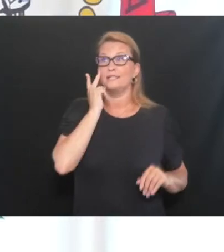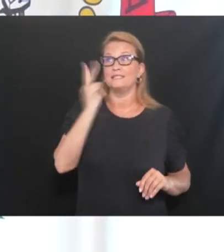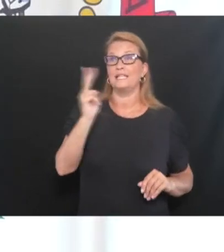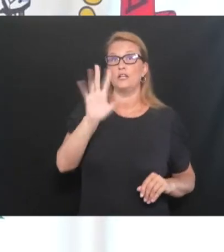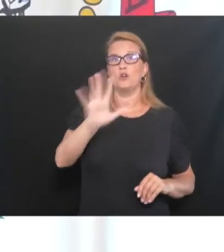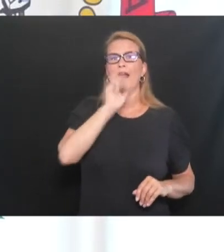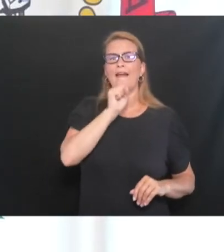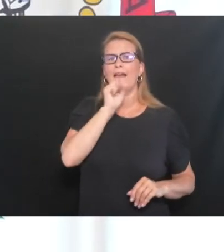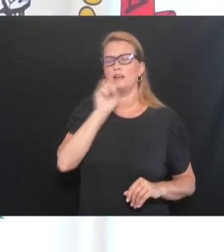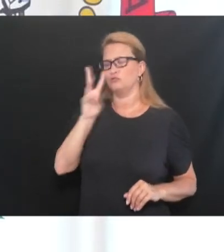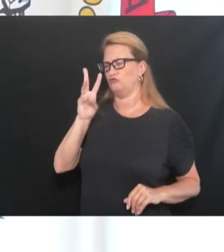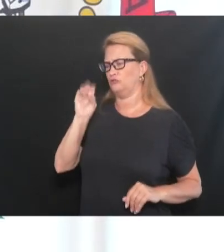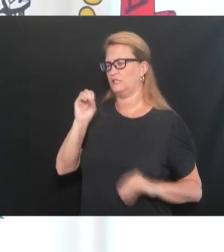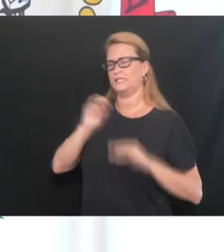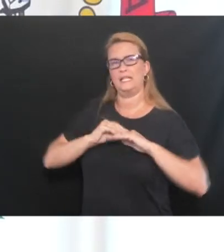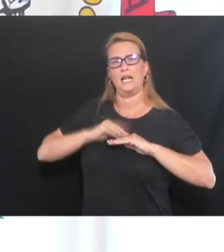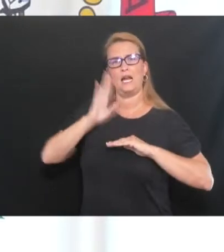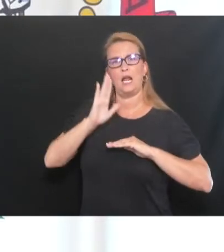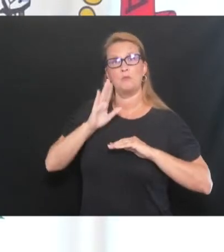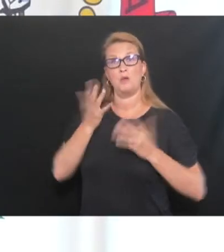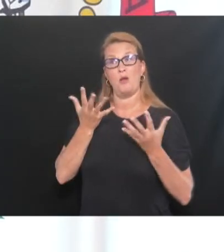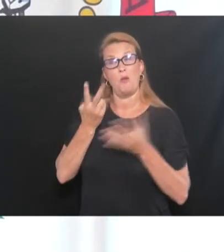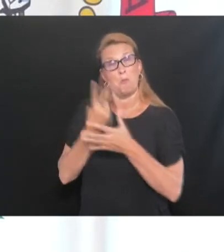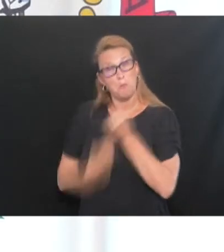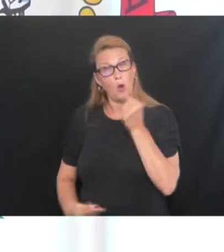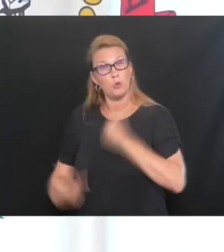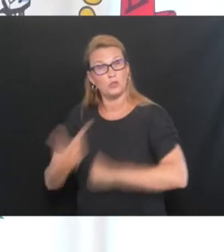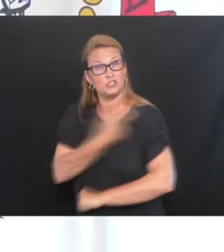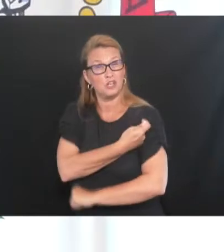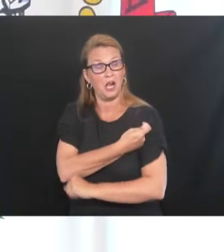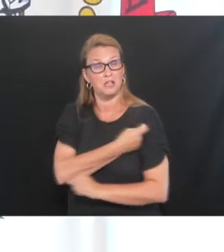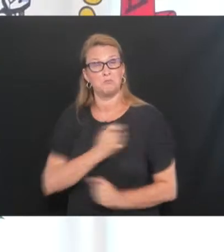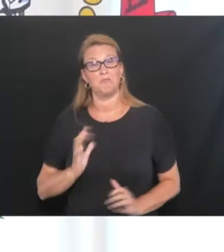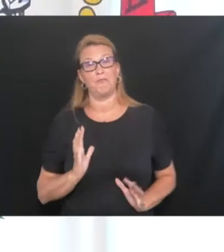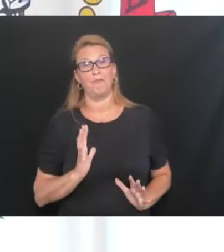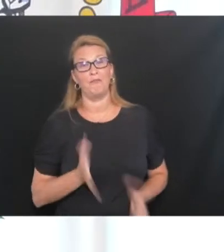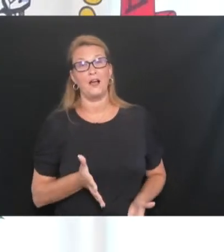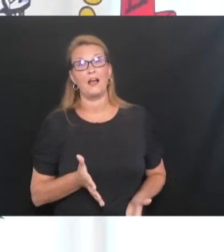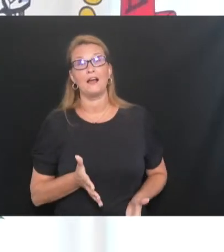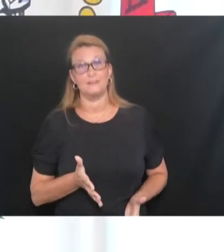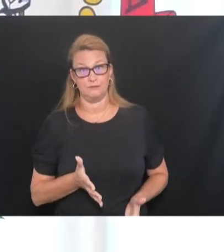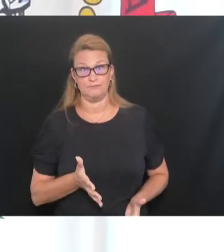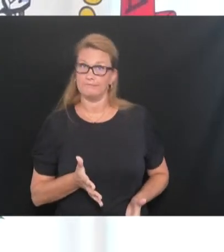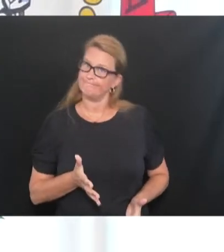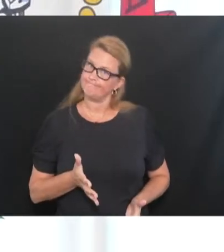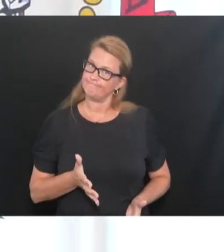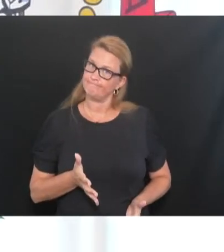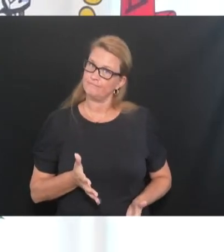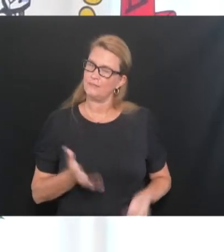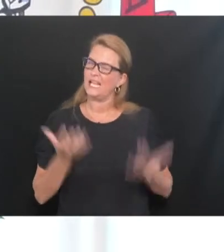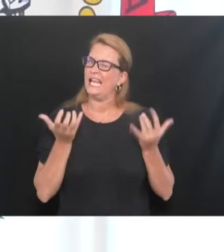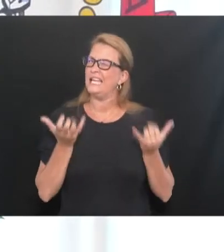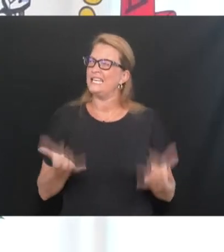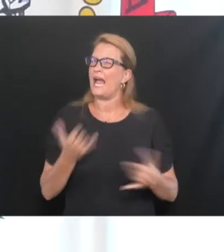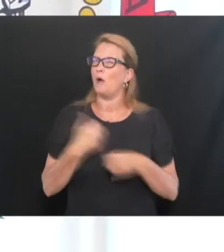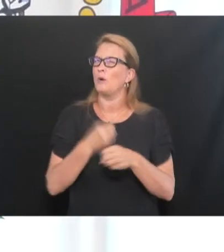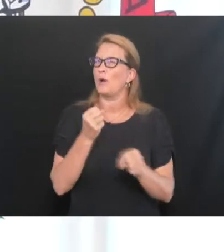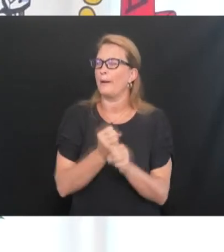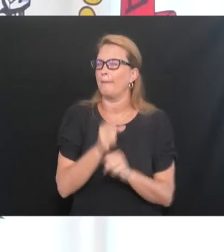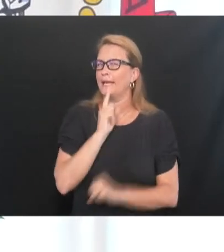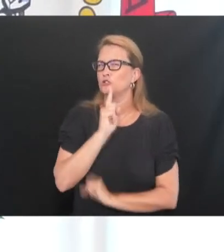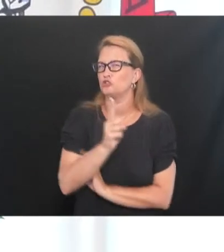older and you had both your shots, that you were good to go. Well, we want to make sure, don't